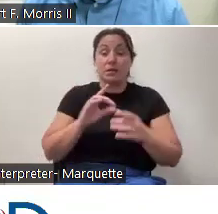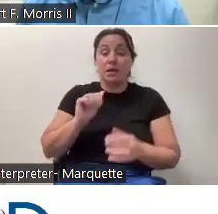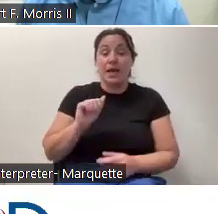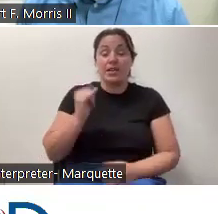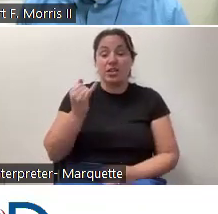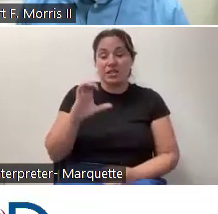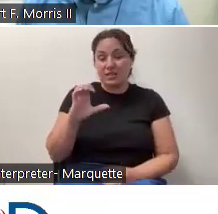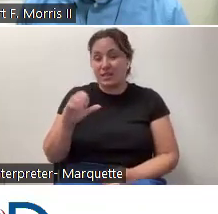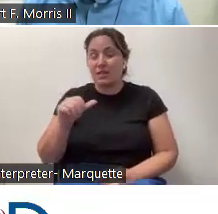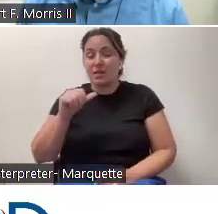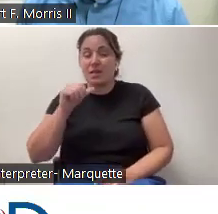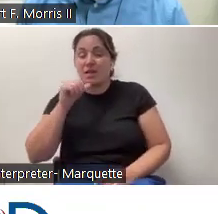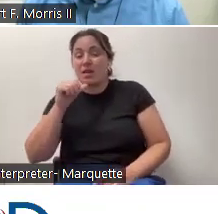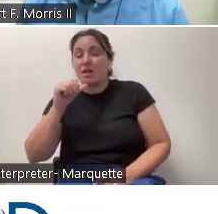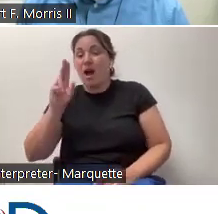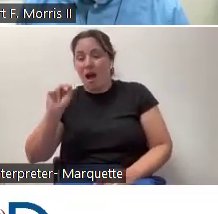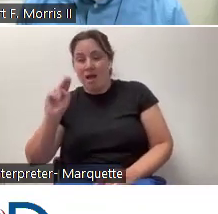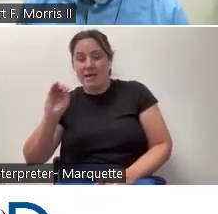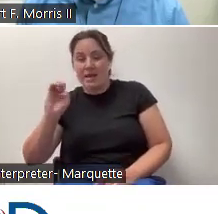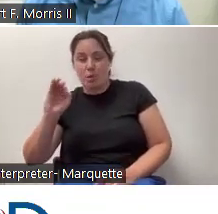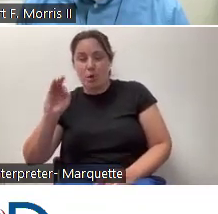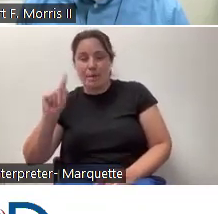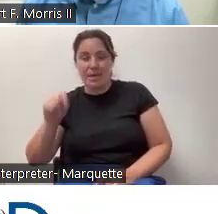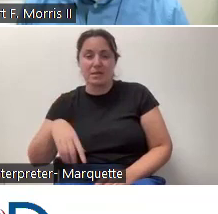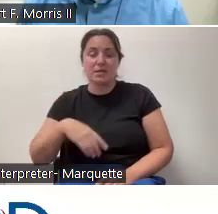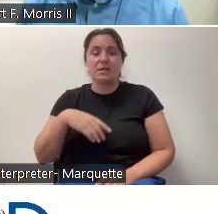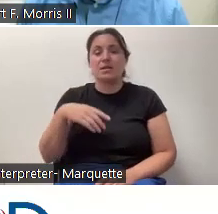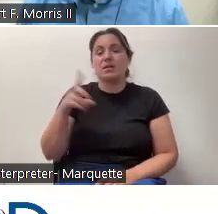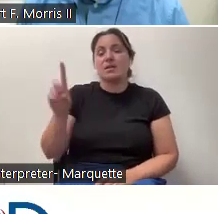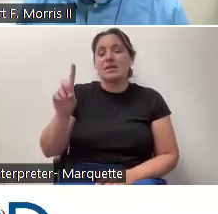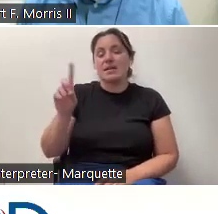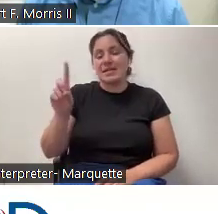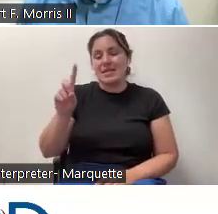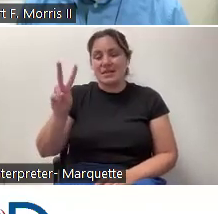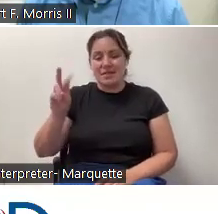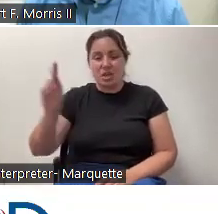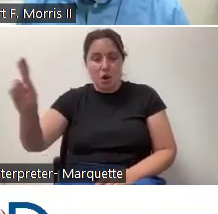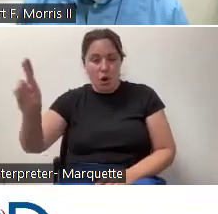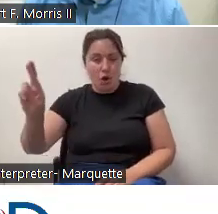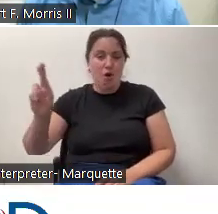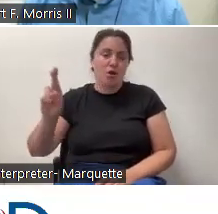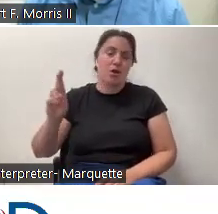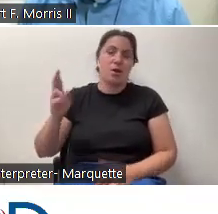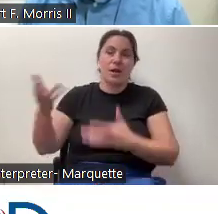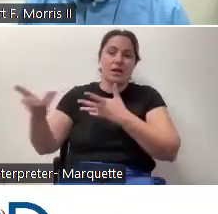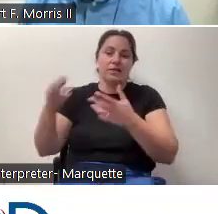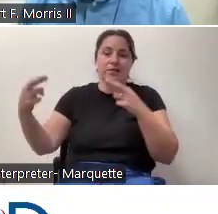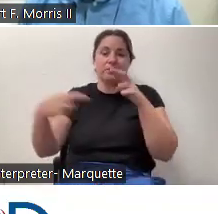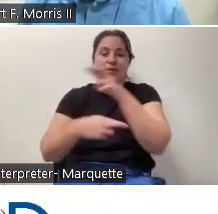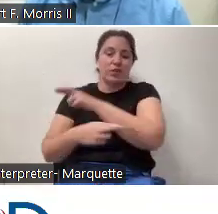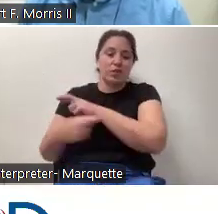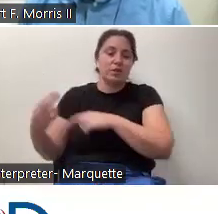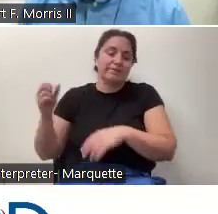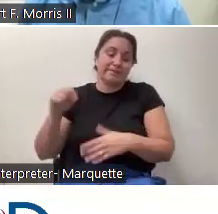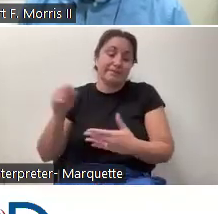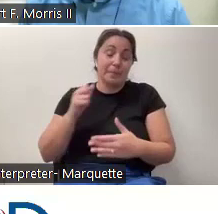unemployment, we get referrals from DVR, we can refer back and forth from DVR. Another way is through our